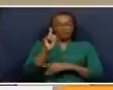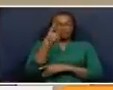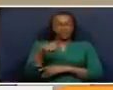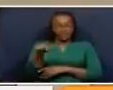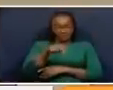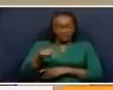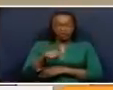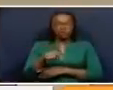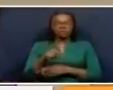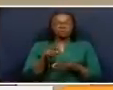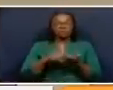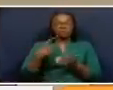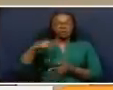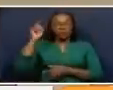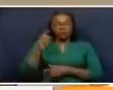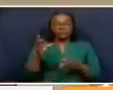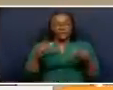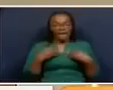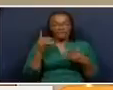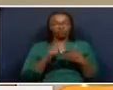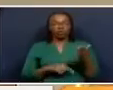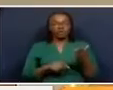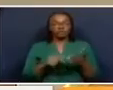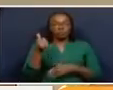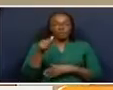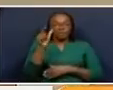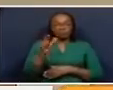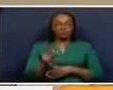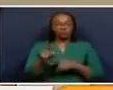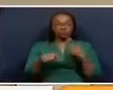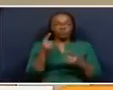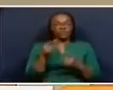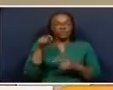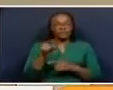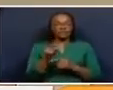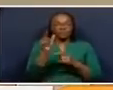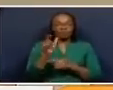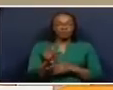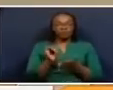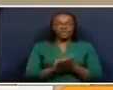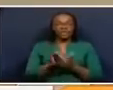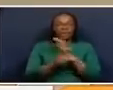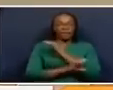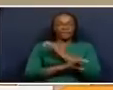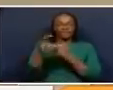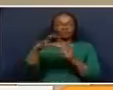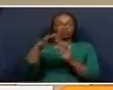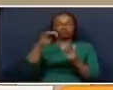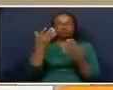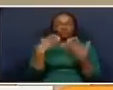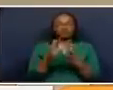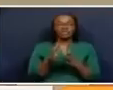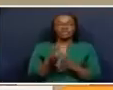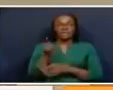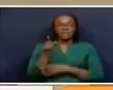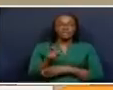need to come to terms with as Kenyans is that whoever wins the election is a person that this country has chosen, and that person